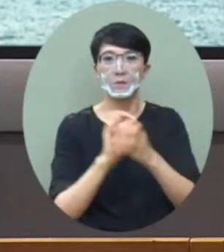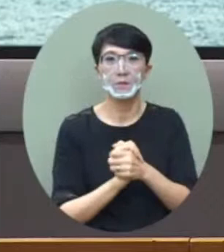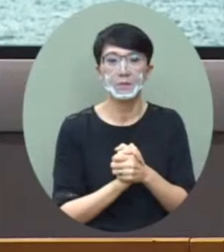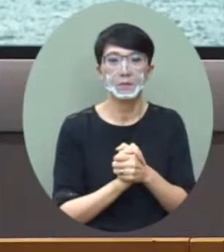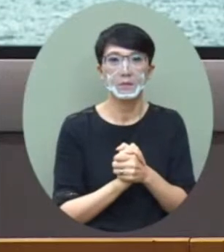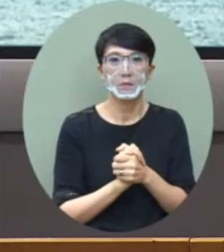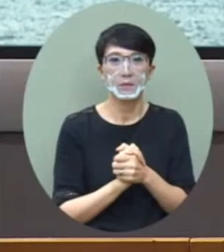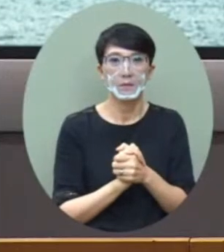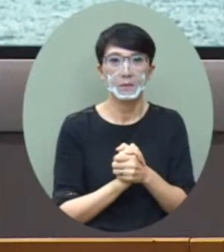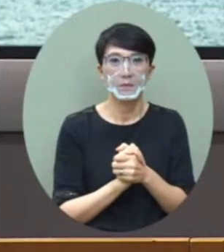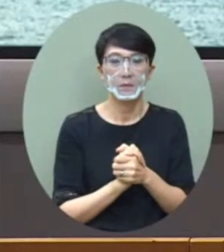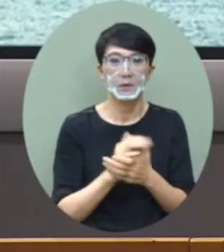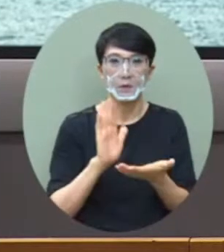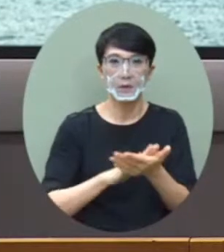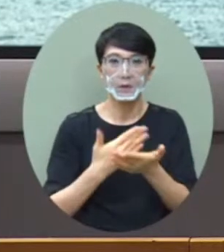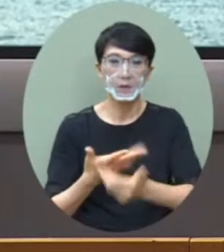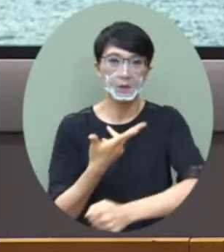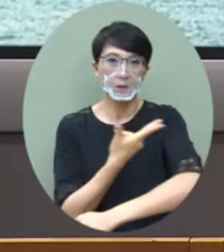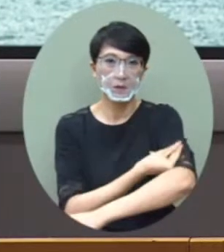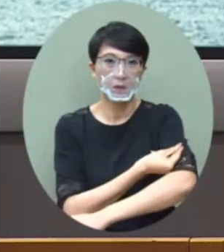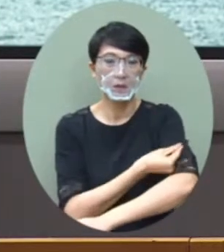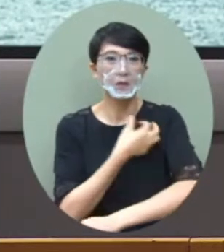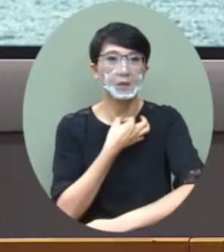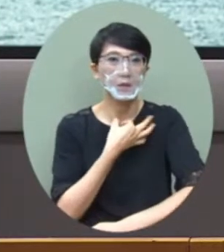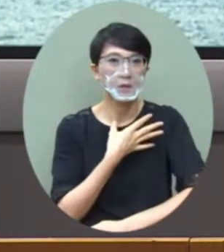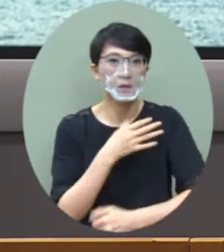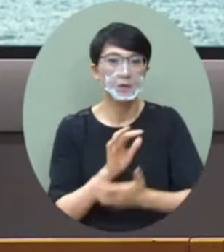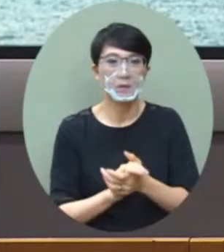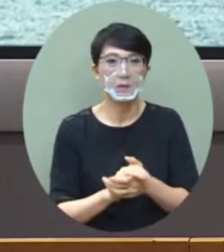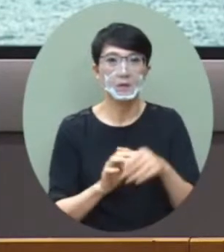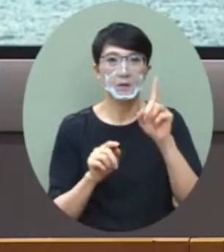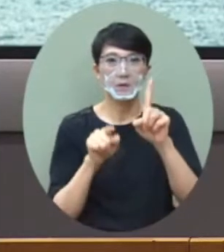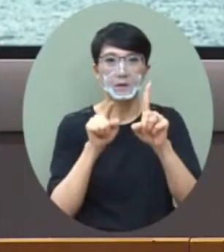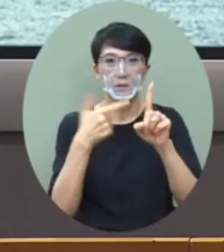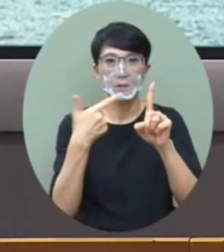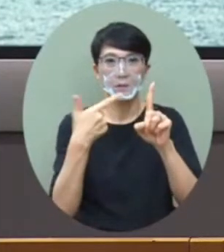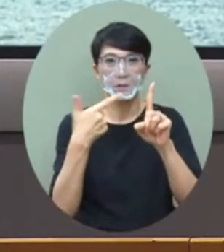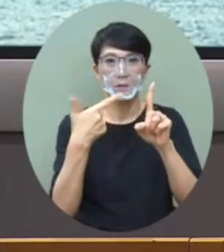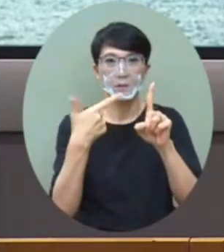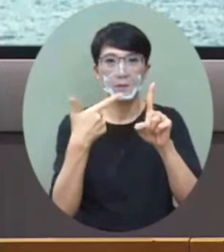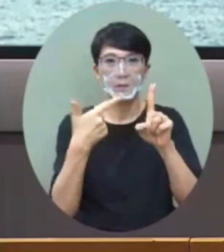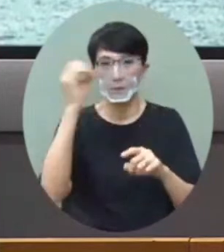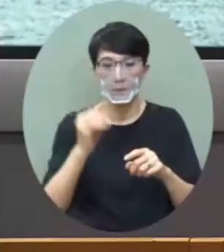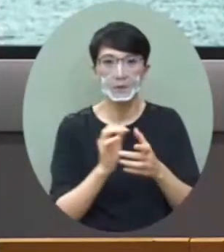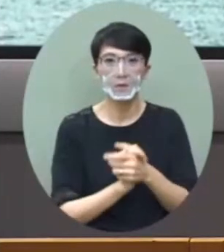is about 0.09%. Those not completely vaccinated,